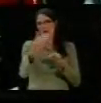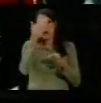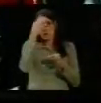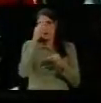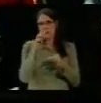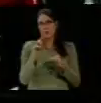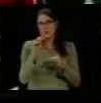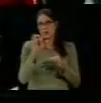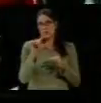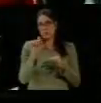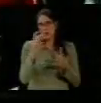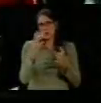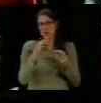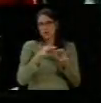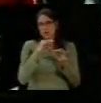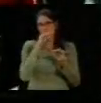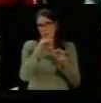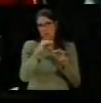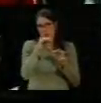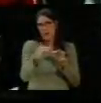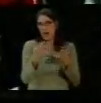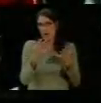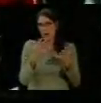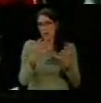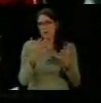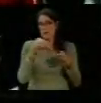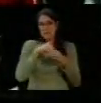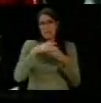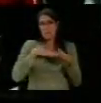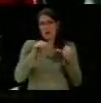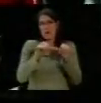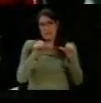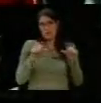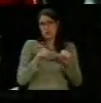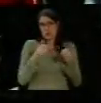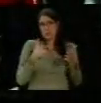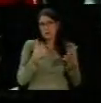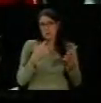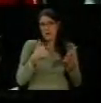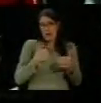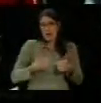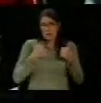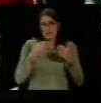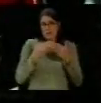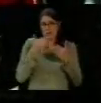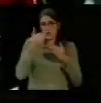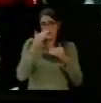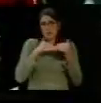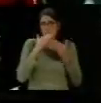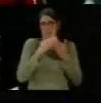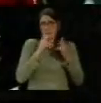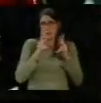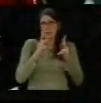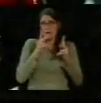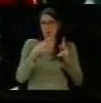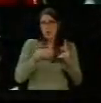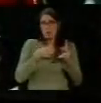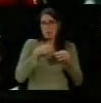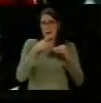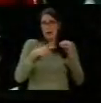wants to delay this. It's in my district. I live closer to it than some of the people complaining